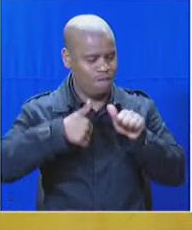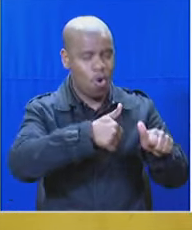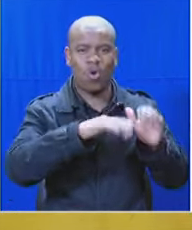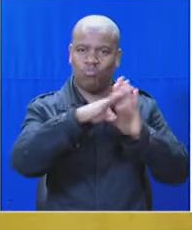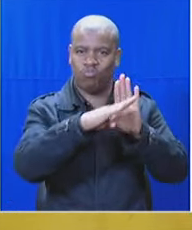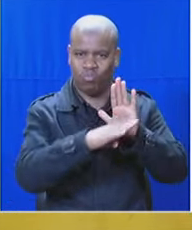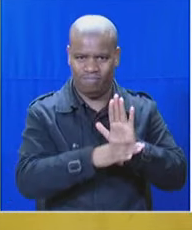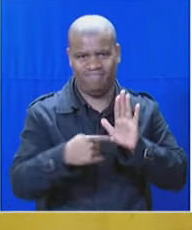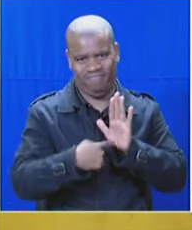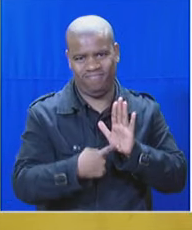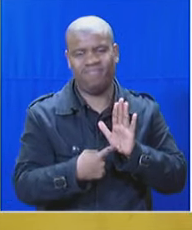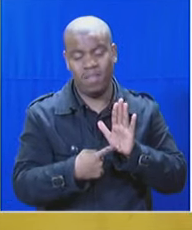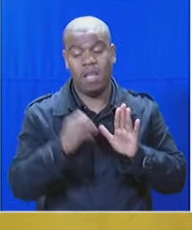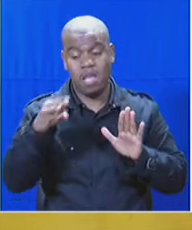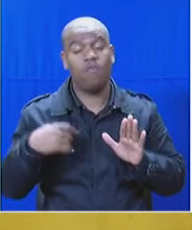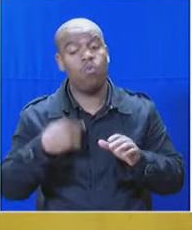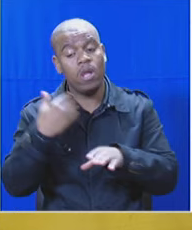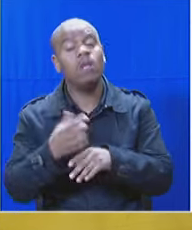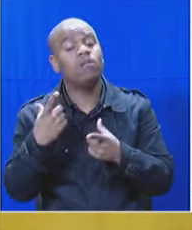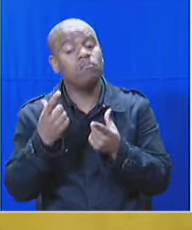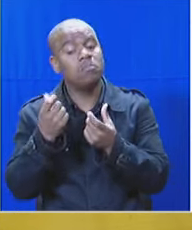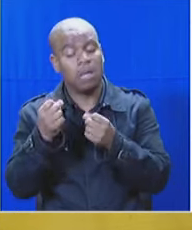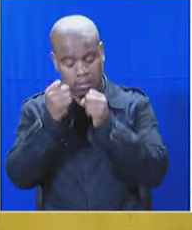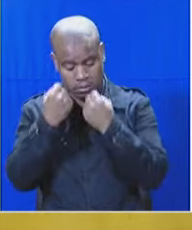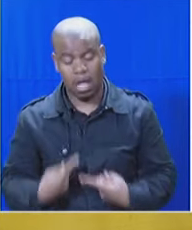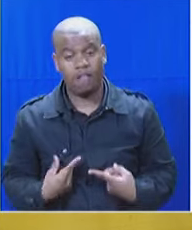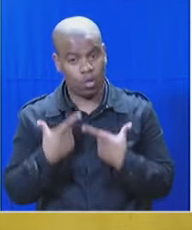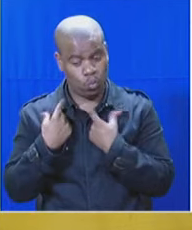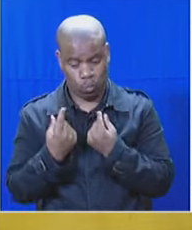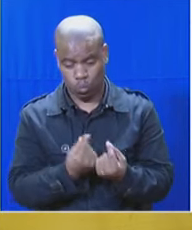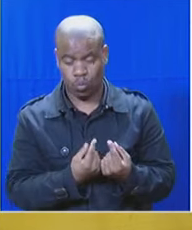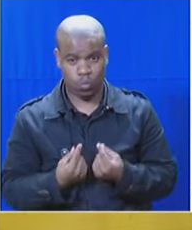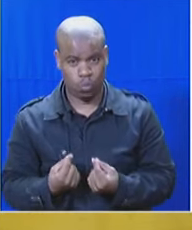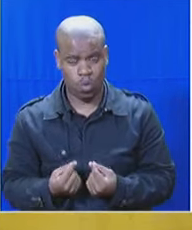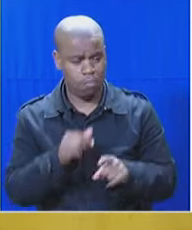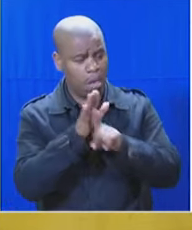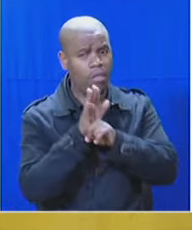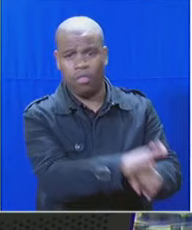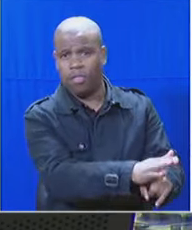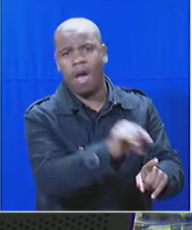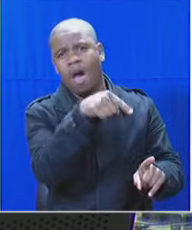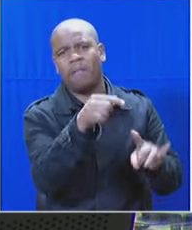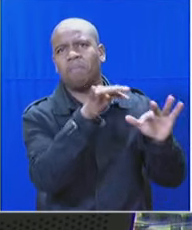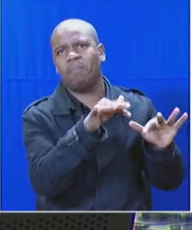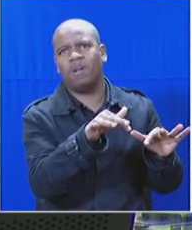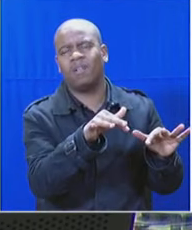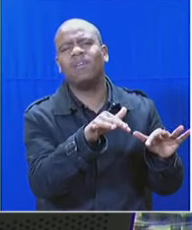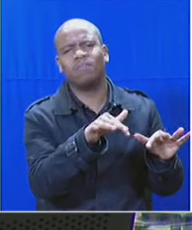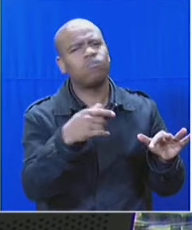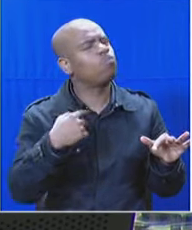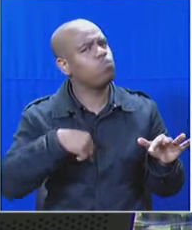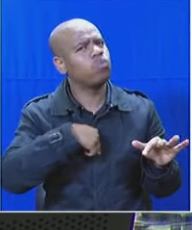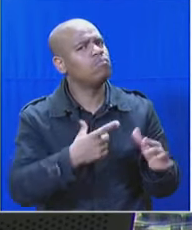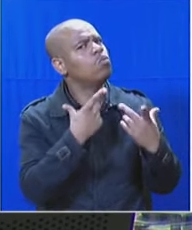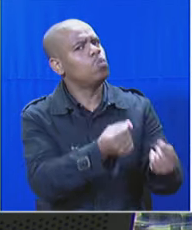sinothi ngoku kwathina sithi sabasinanyani ba sinothi kwathina, hayi suspect sithi hayi masingene nje